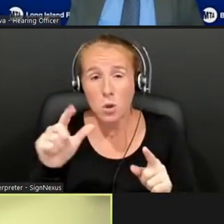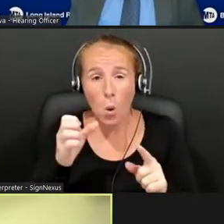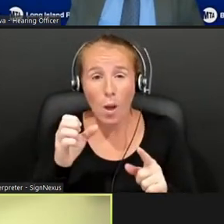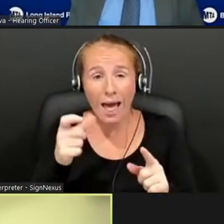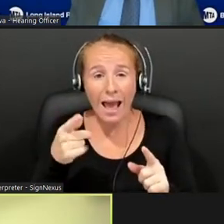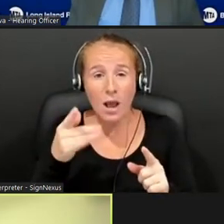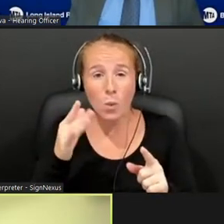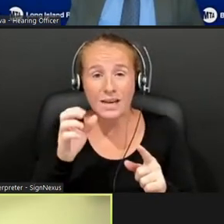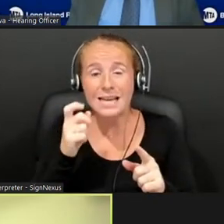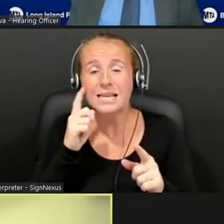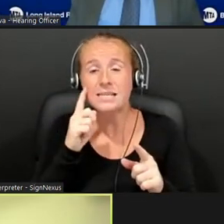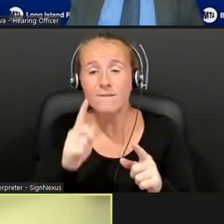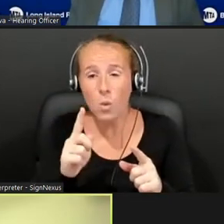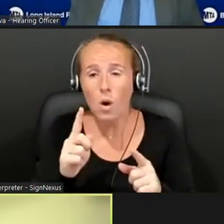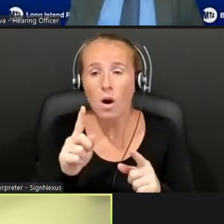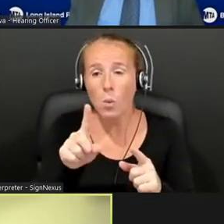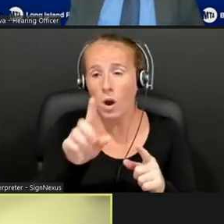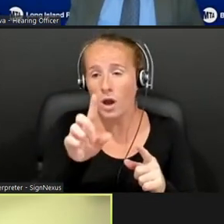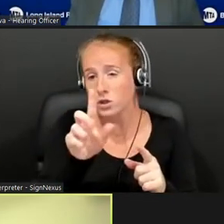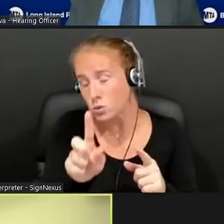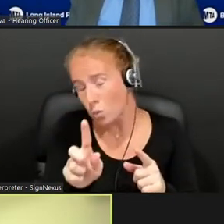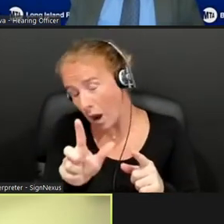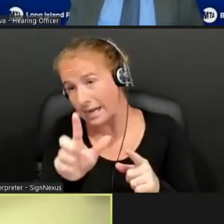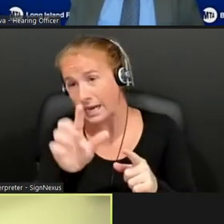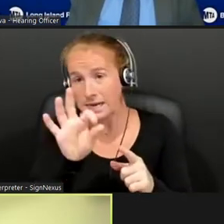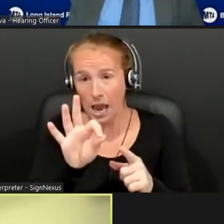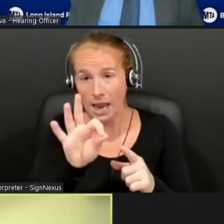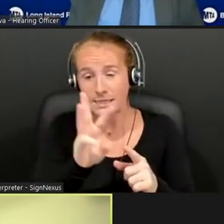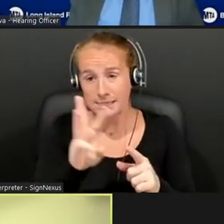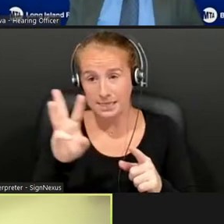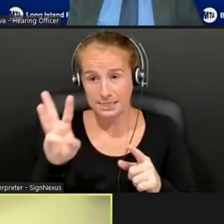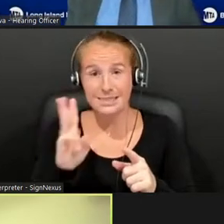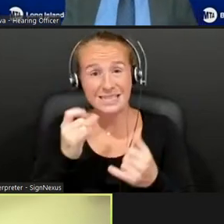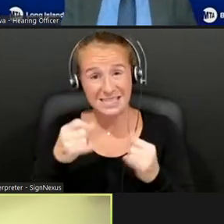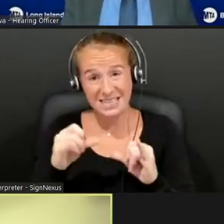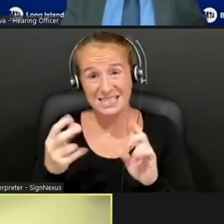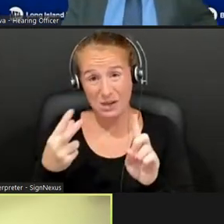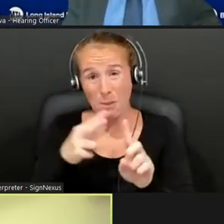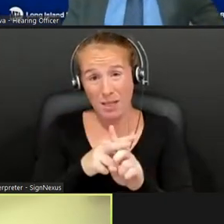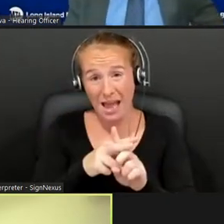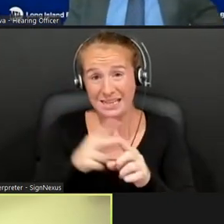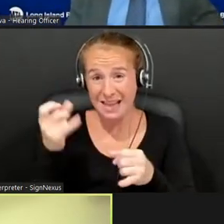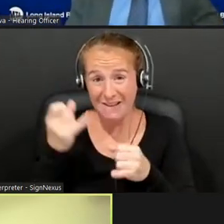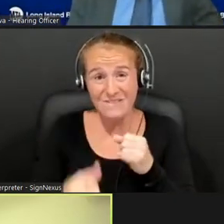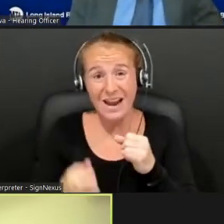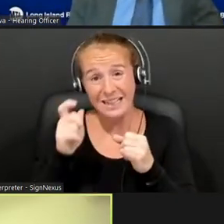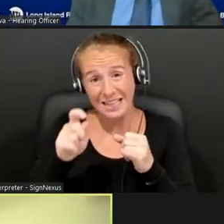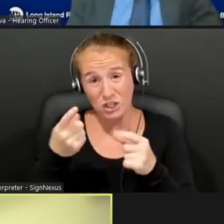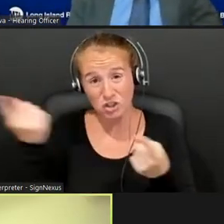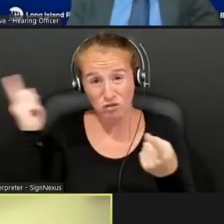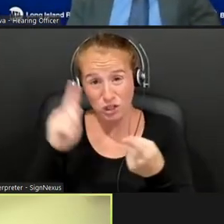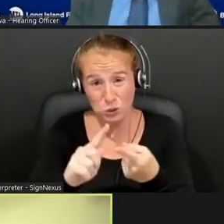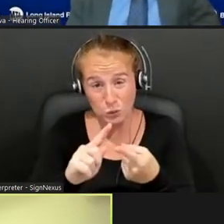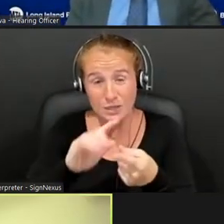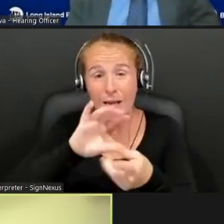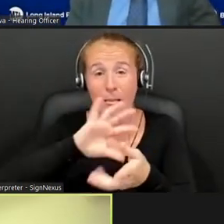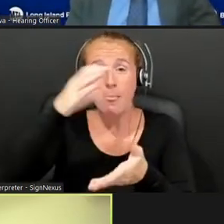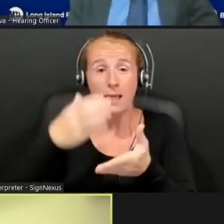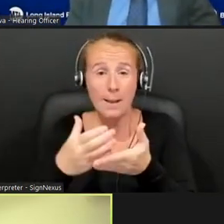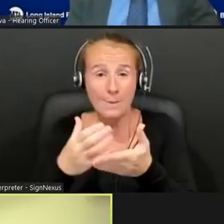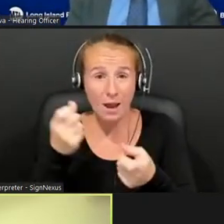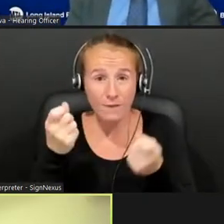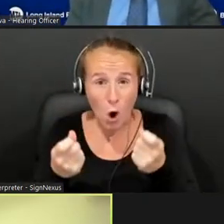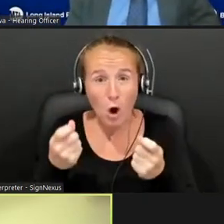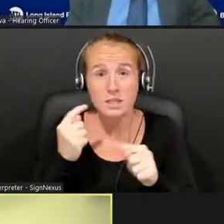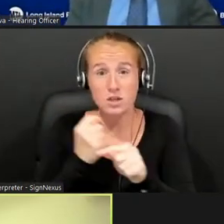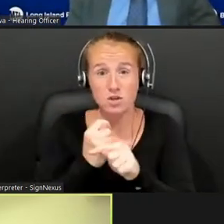129 and 166 still apply finally the goal of congestion pricing should be to reduce the number of cars and trucks in Midtown and downtown